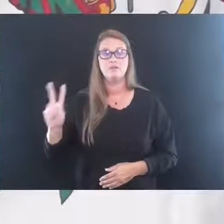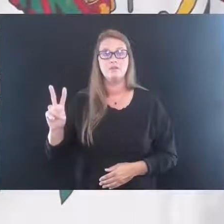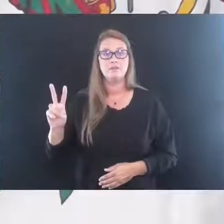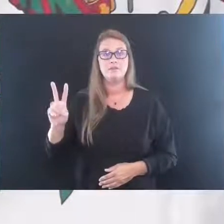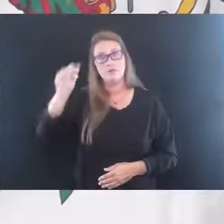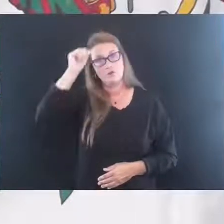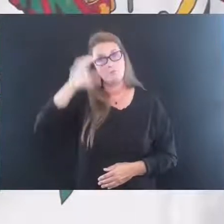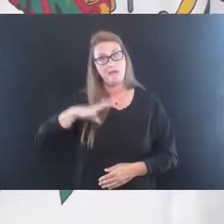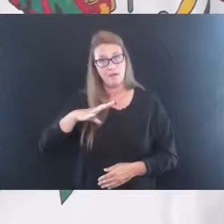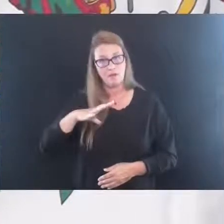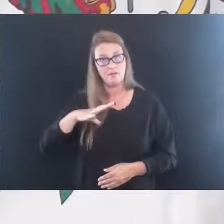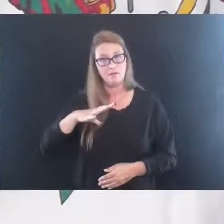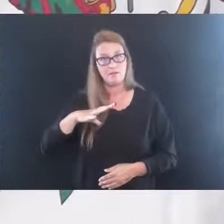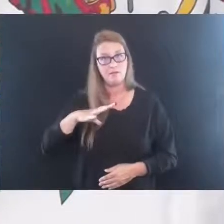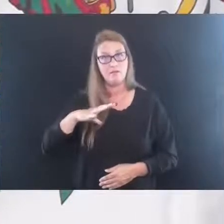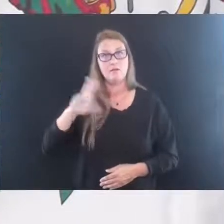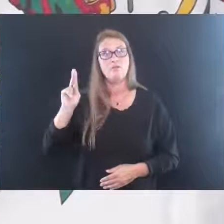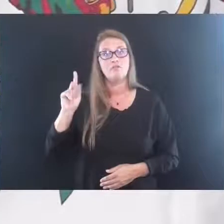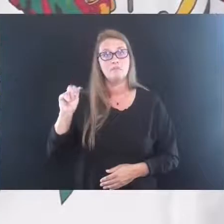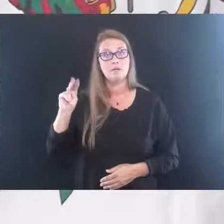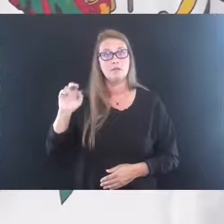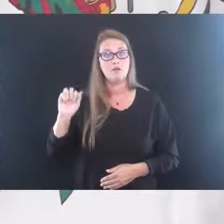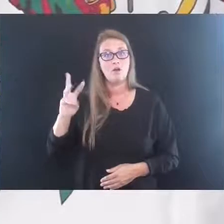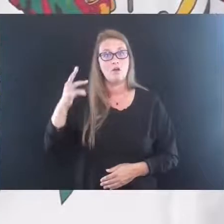52-year-old male from Kanawha County.